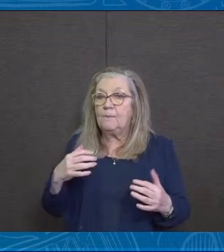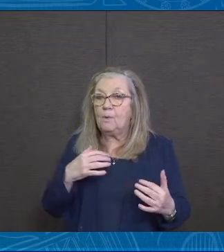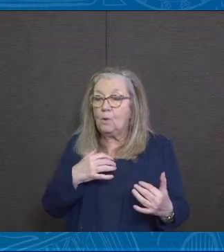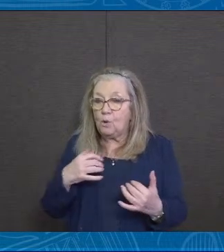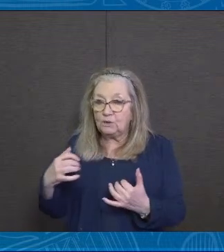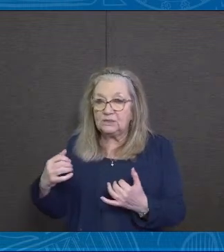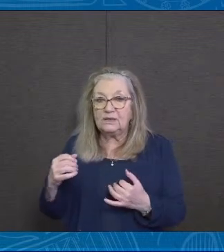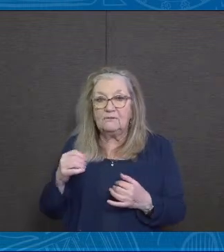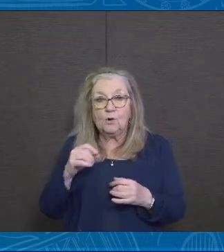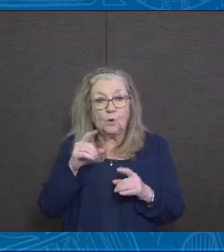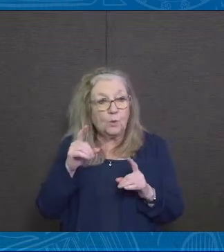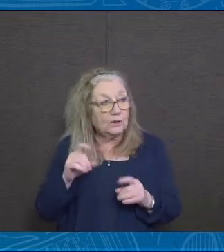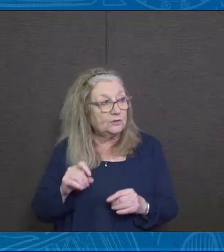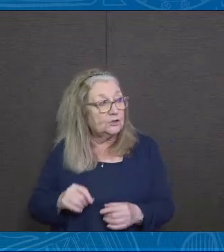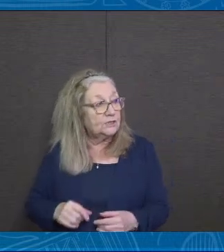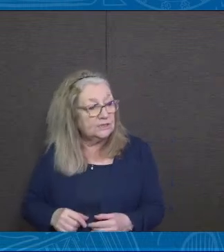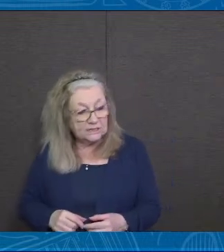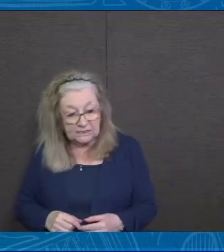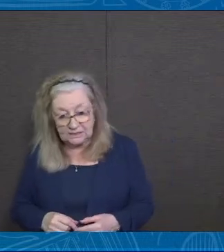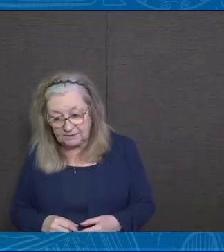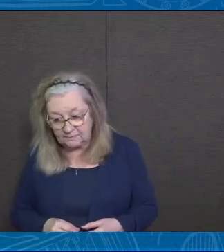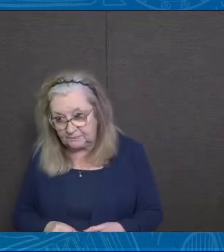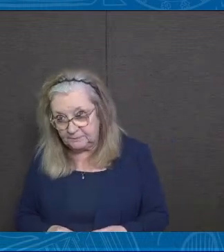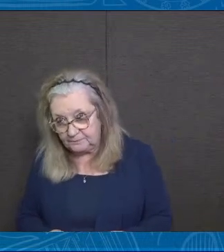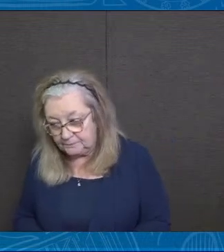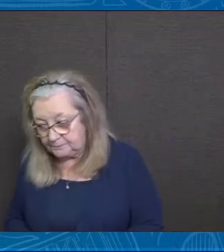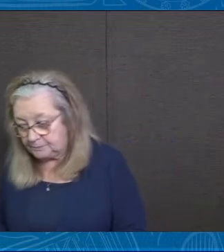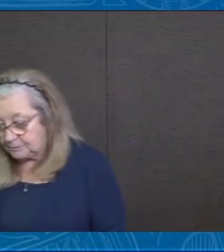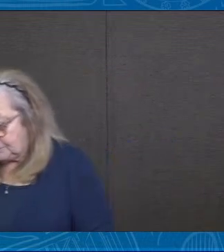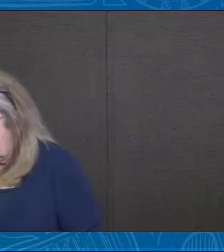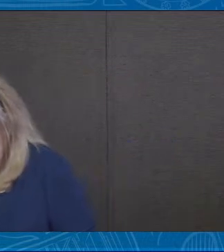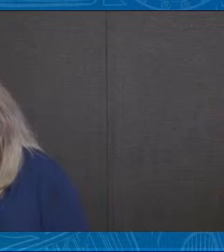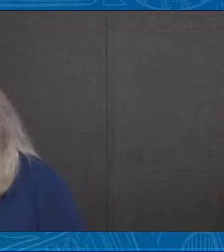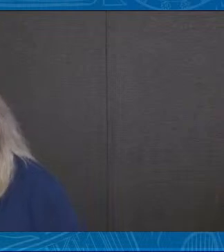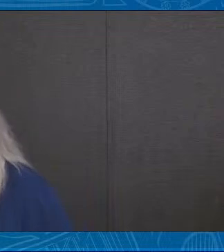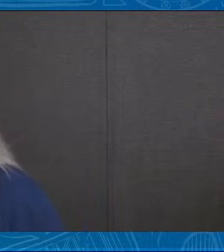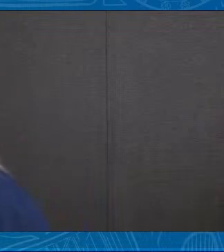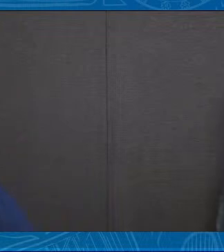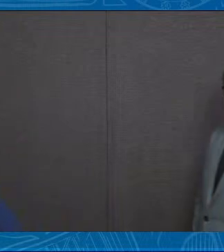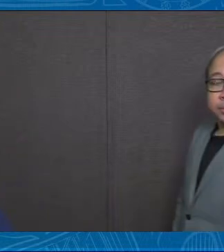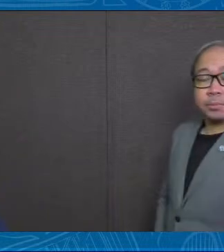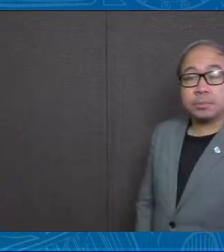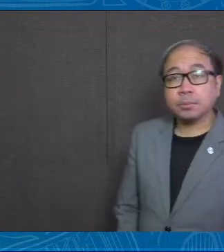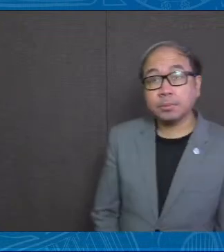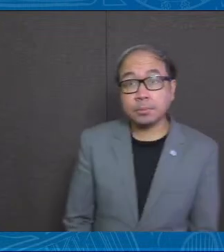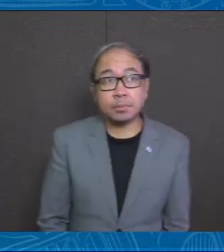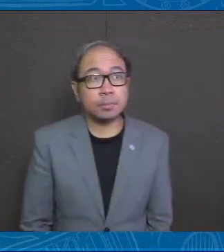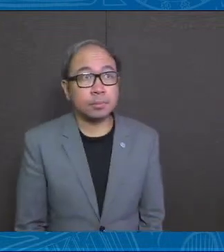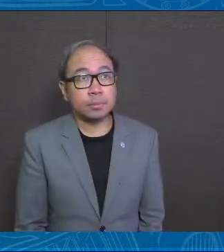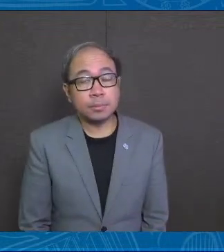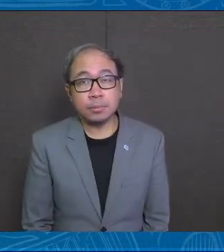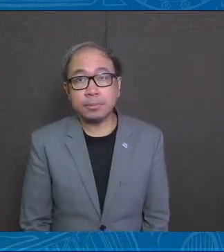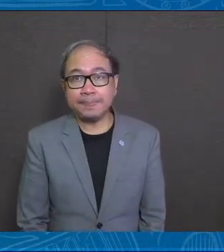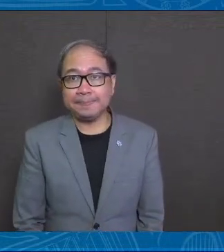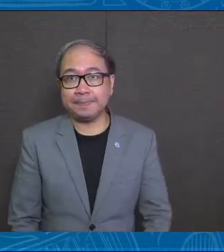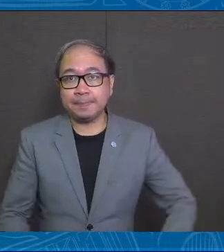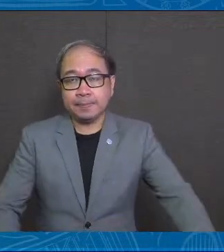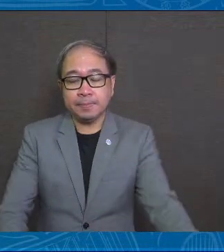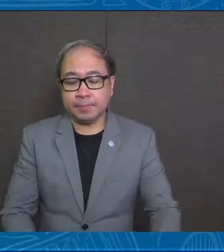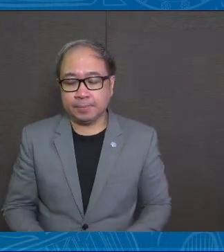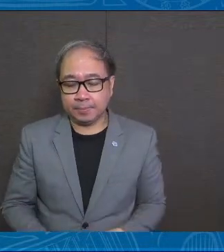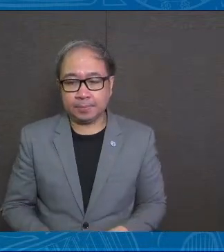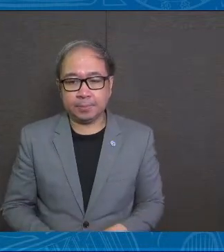some questions. We're going to take 4 questions from the audience, and when you ask your question, we have some mics pre-positioned in the middle of the aisle